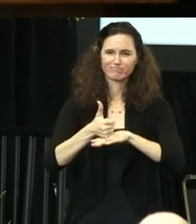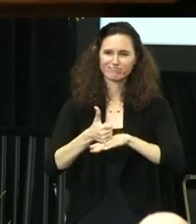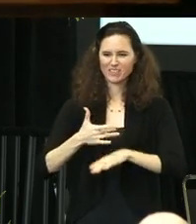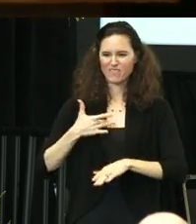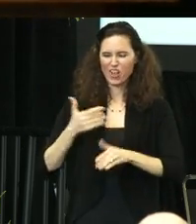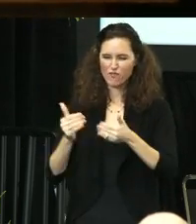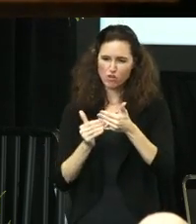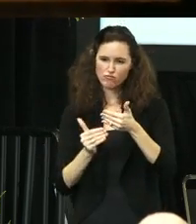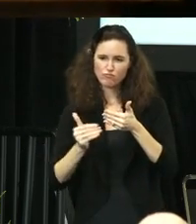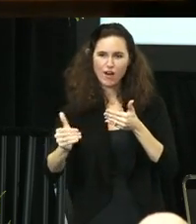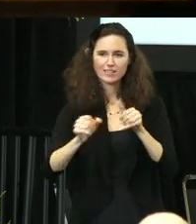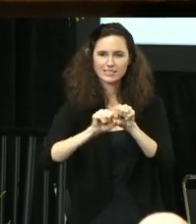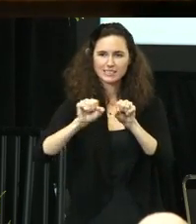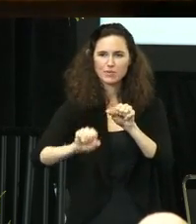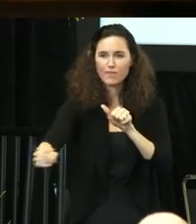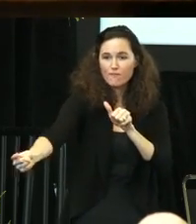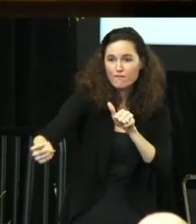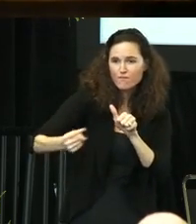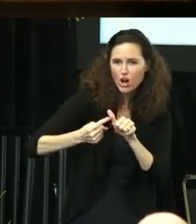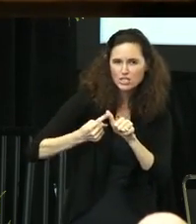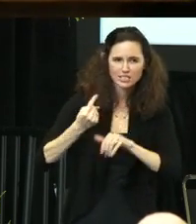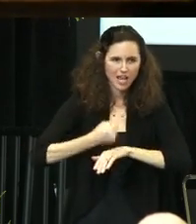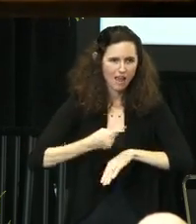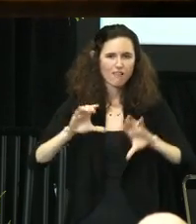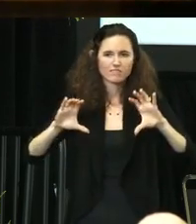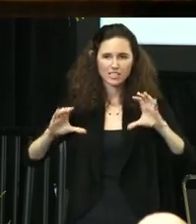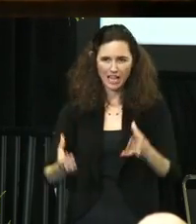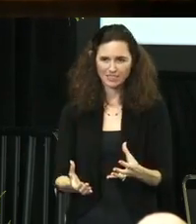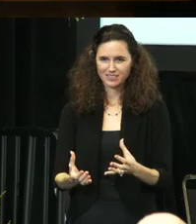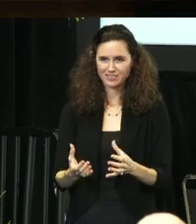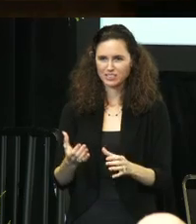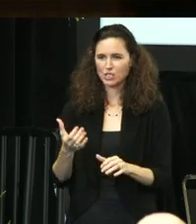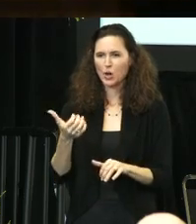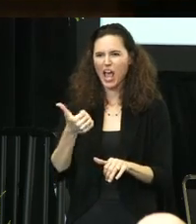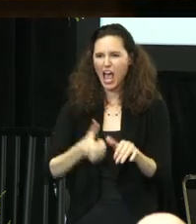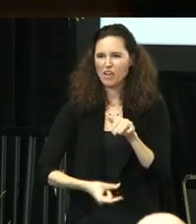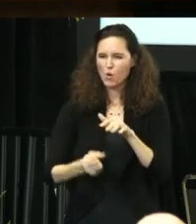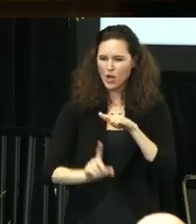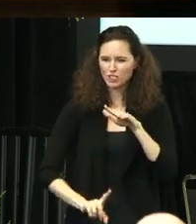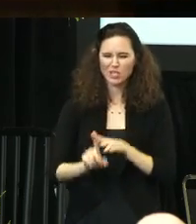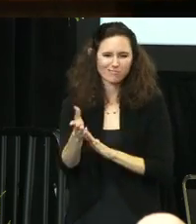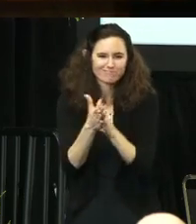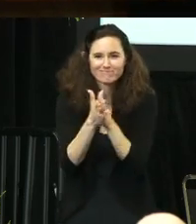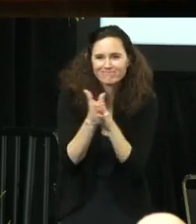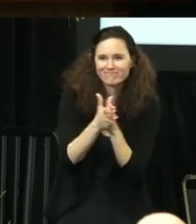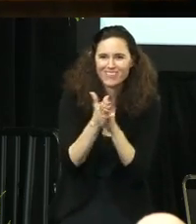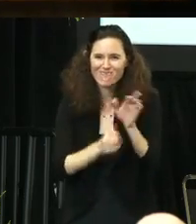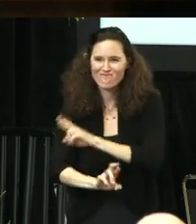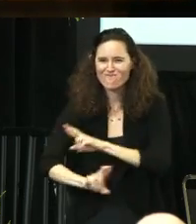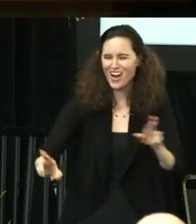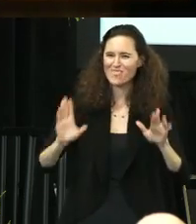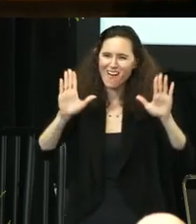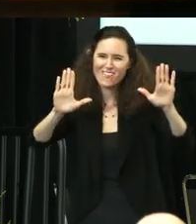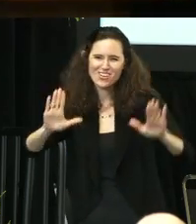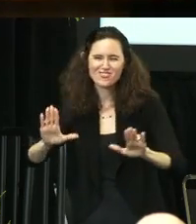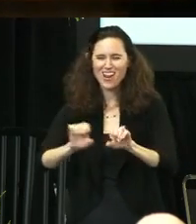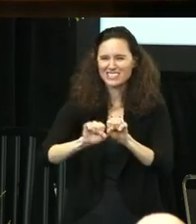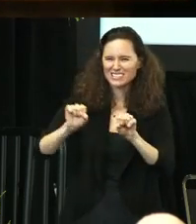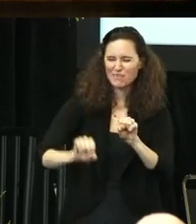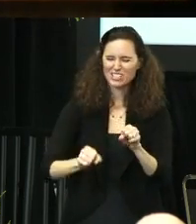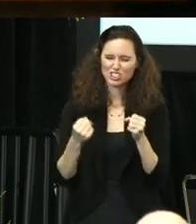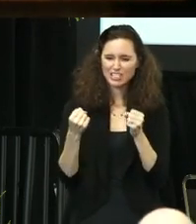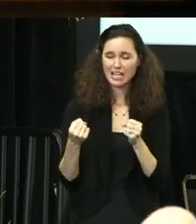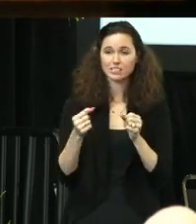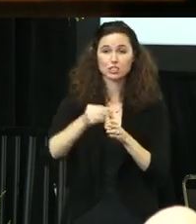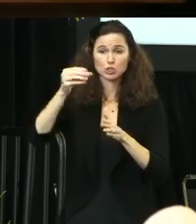the first day of a course. Everyone's in the class, I'm ready to go, we're gonna have a great semester.